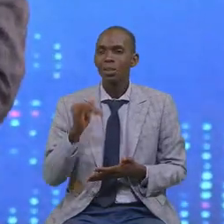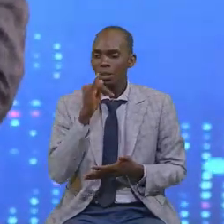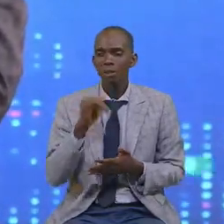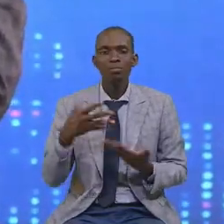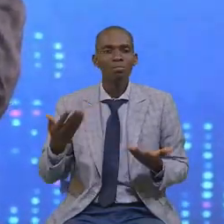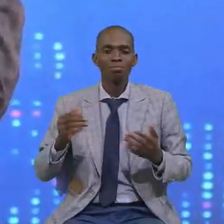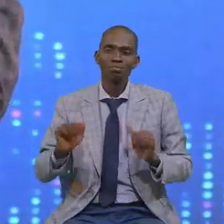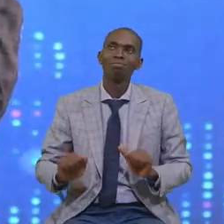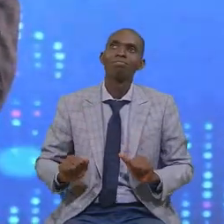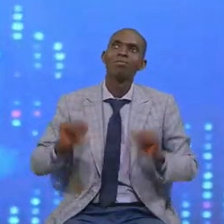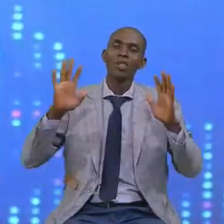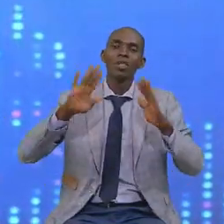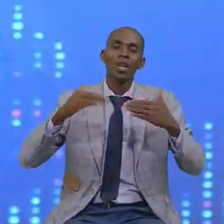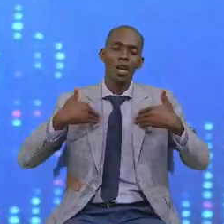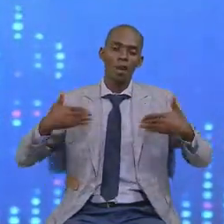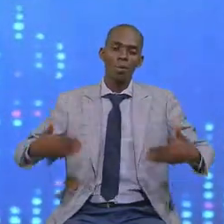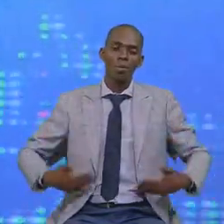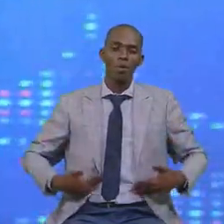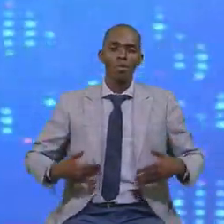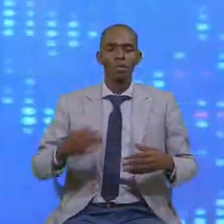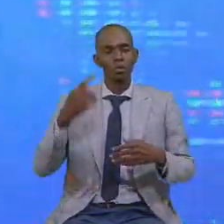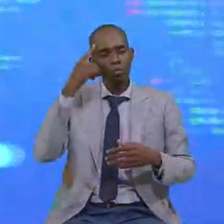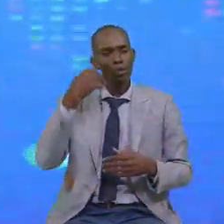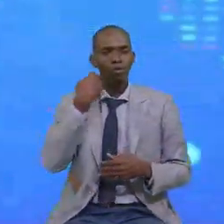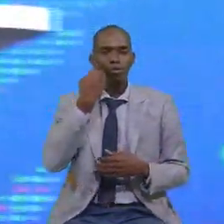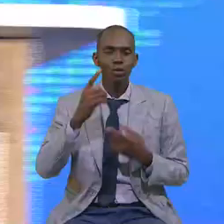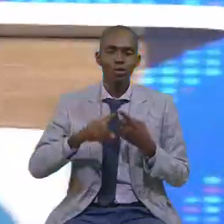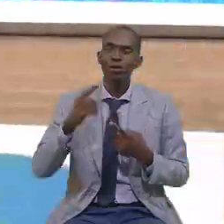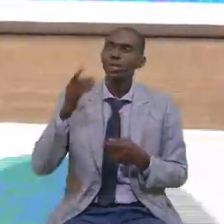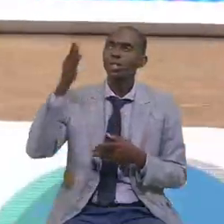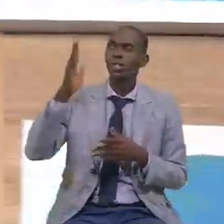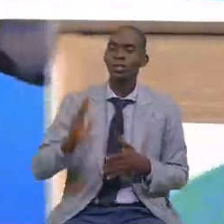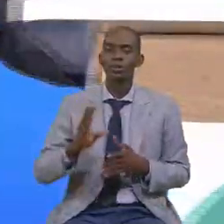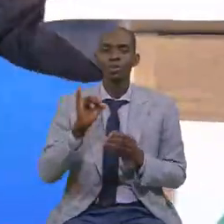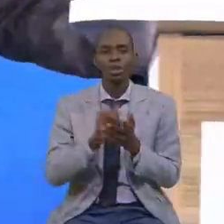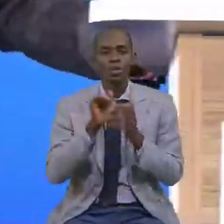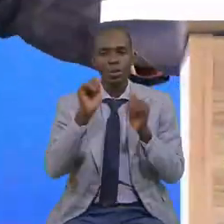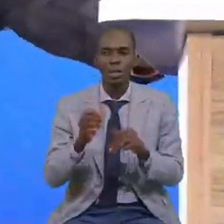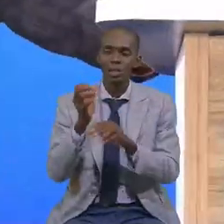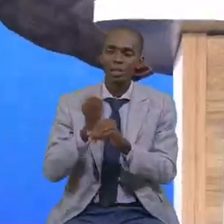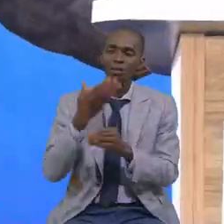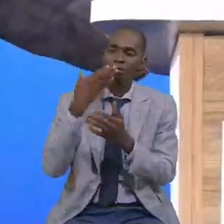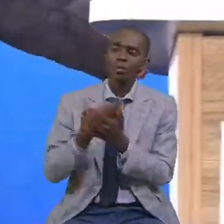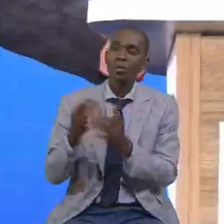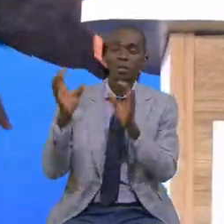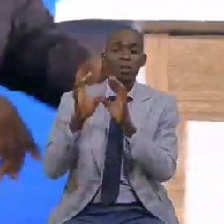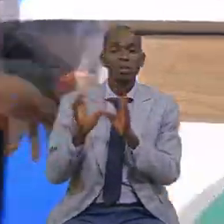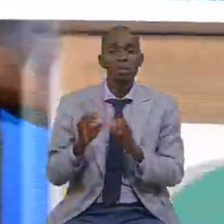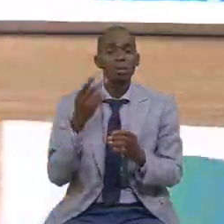the lecturer so that you will have this. Carnality ruins